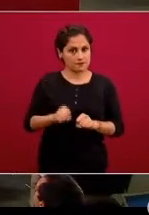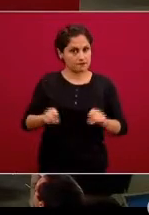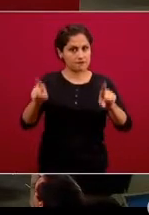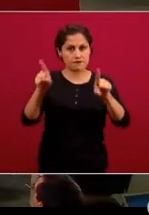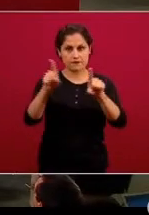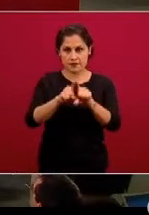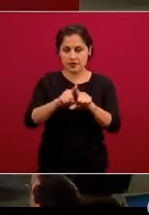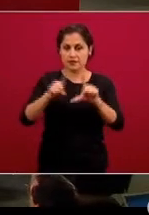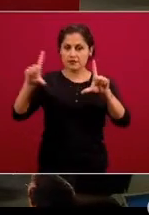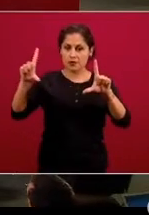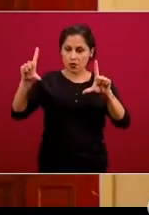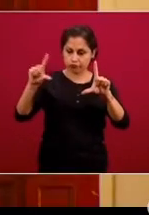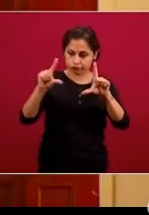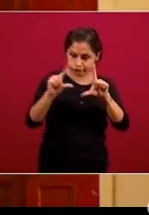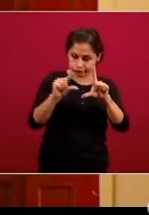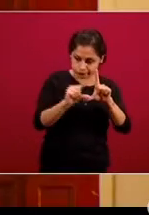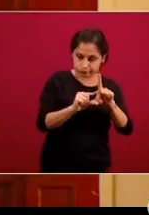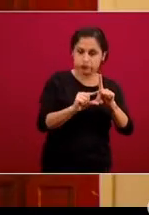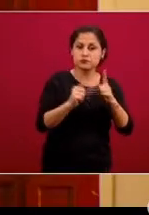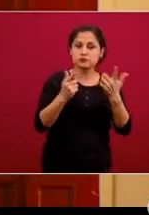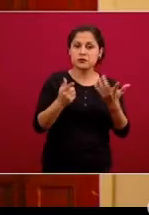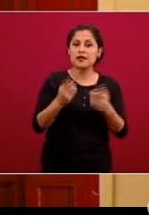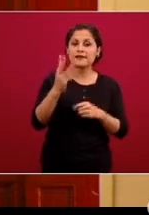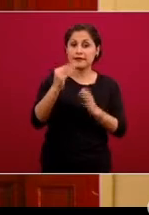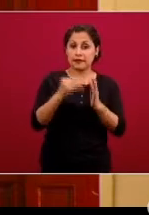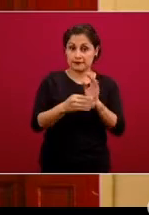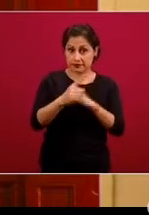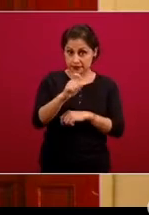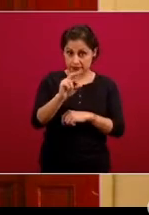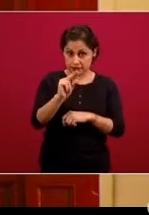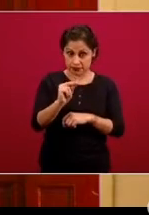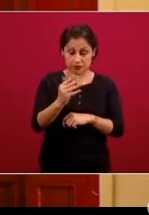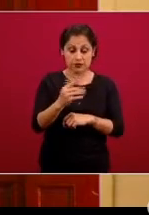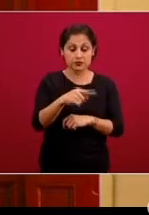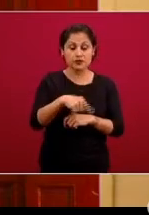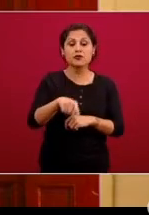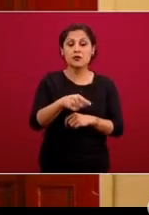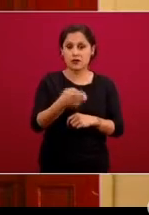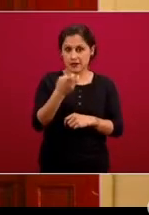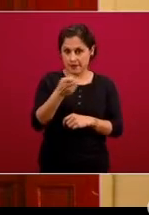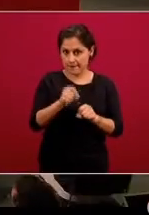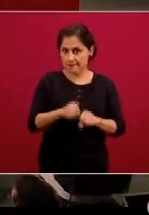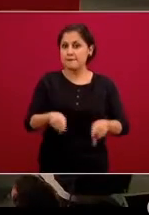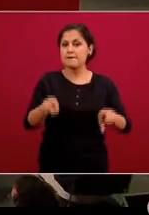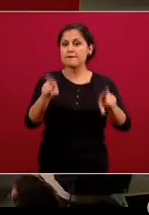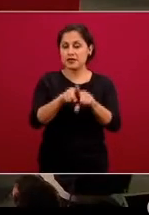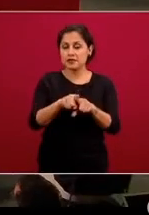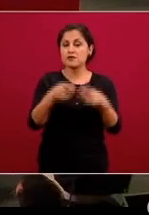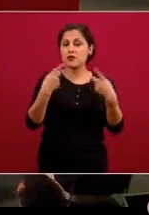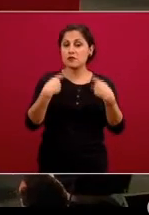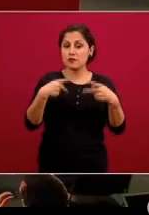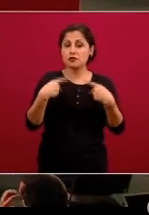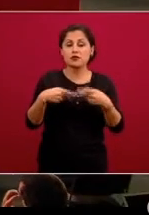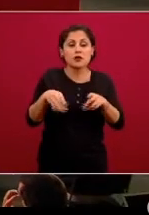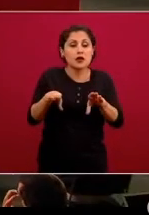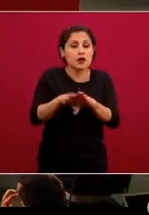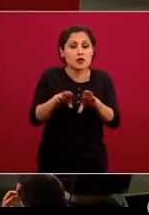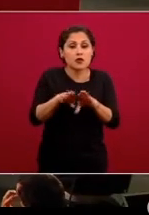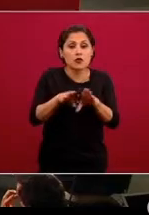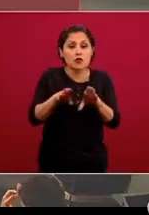3,185 cases. How do they accumulate? How are they behaving over the last couple of